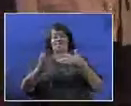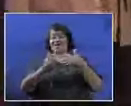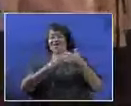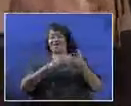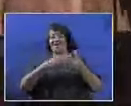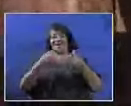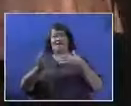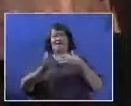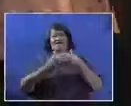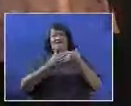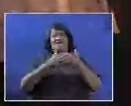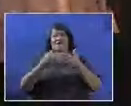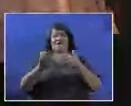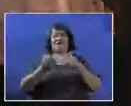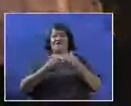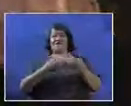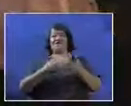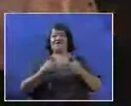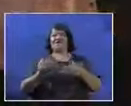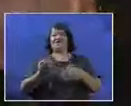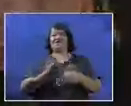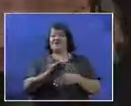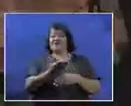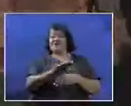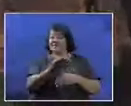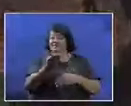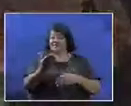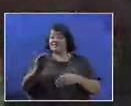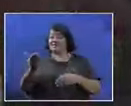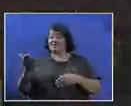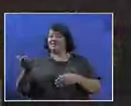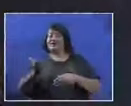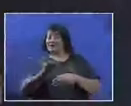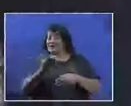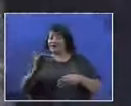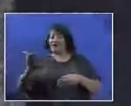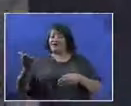Yeah.